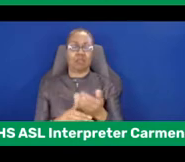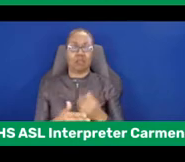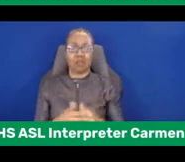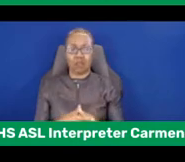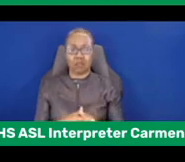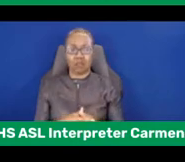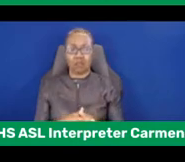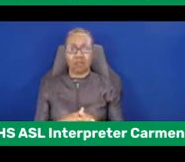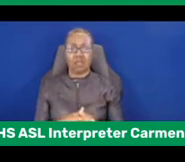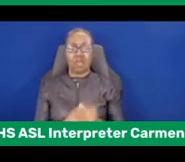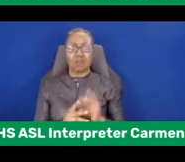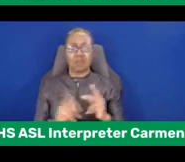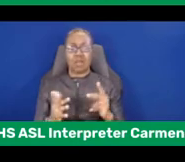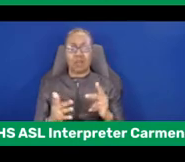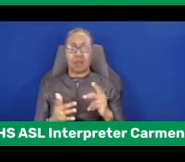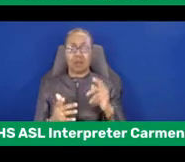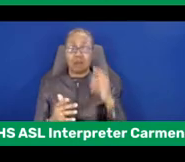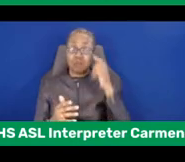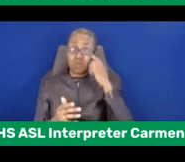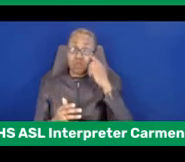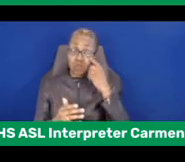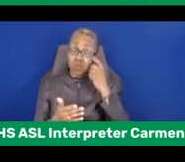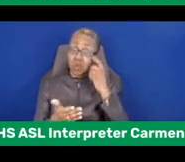And people are taking notice.